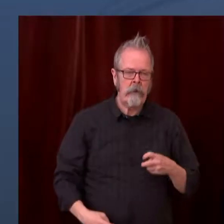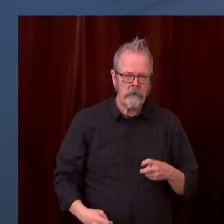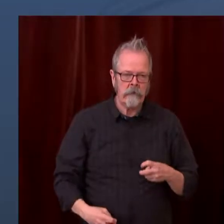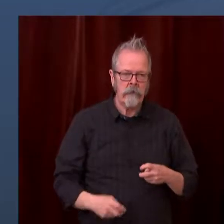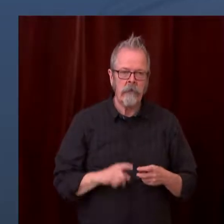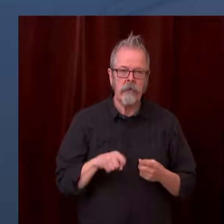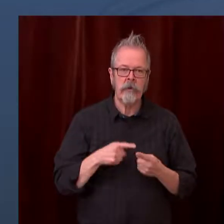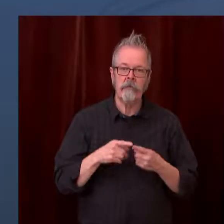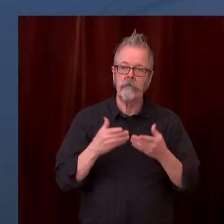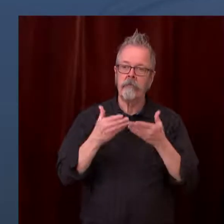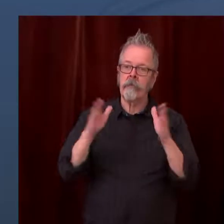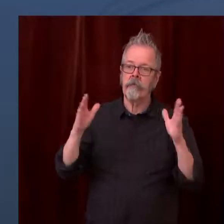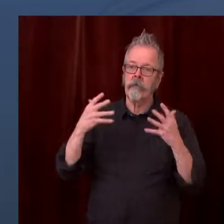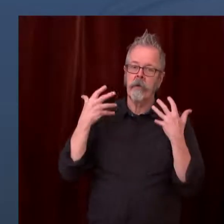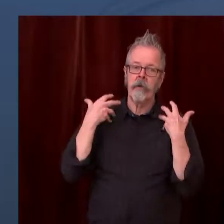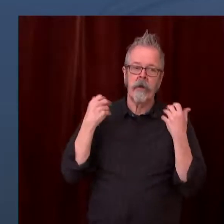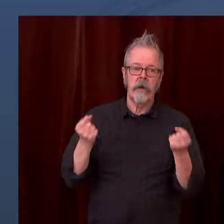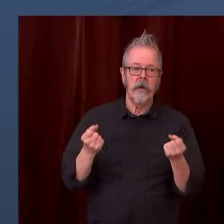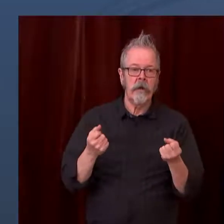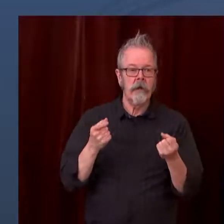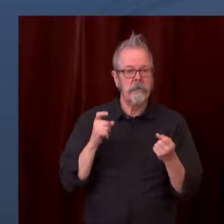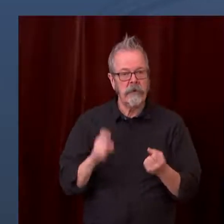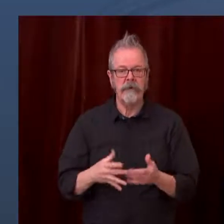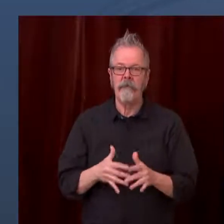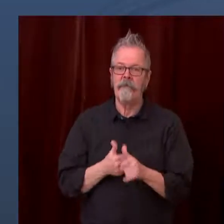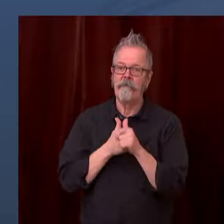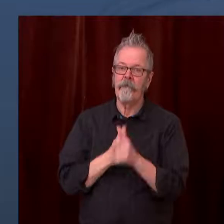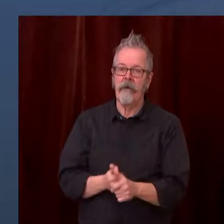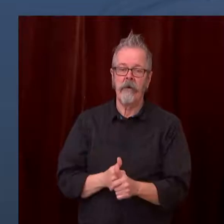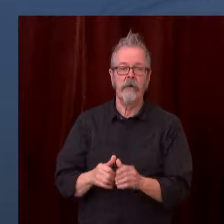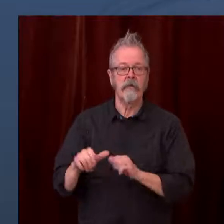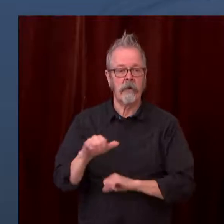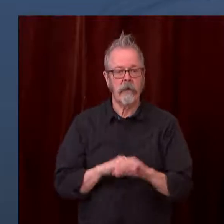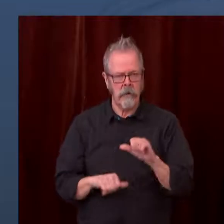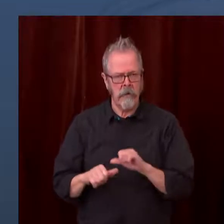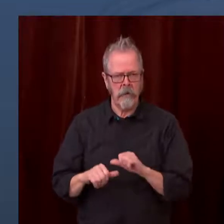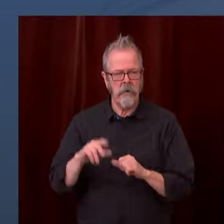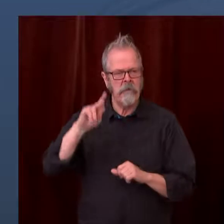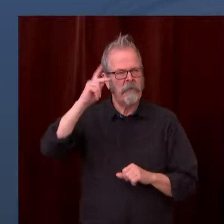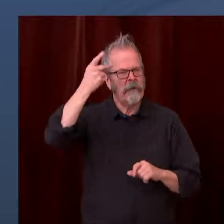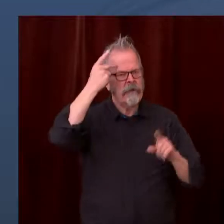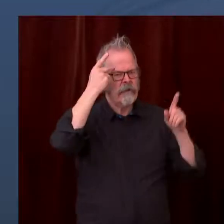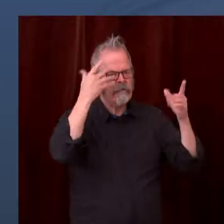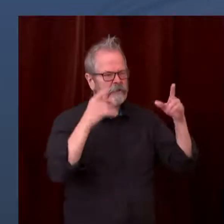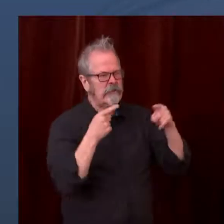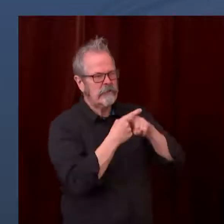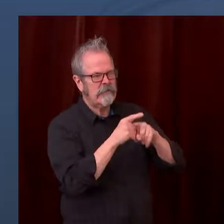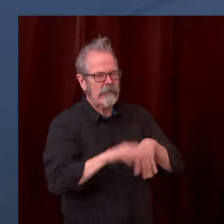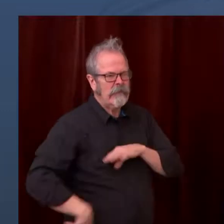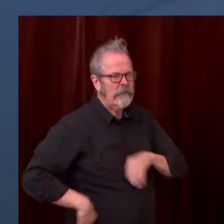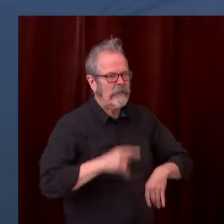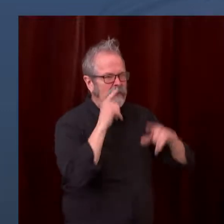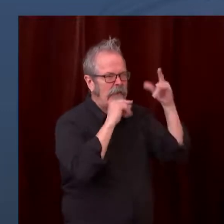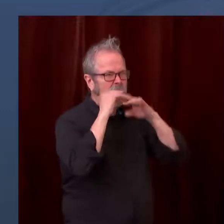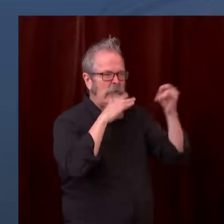to see potentially peeling back of those exact strategies from a state